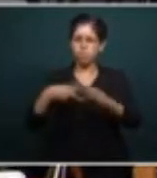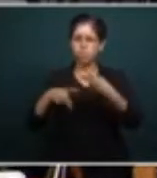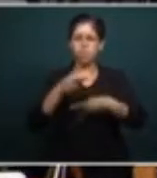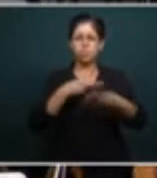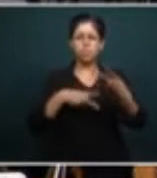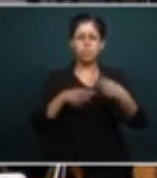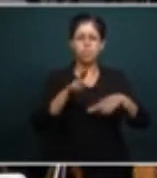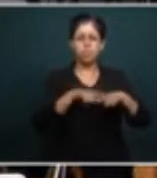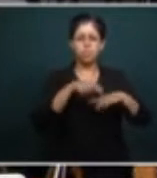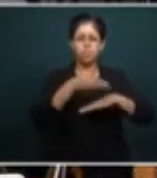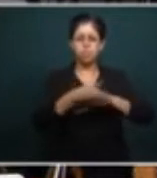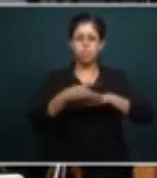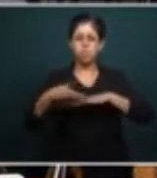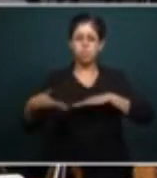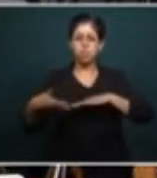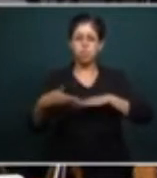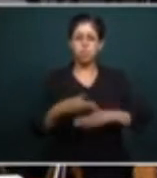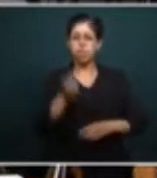Security, defense,